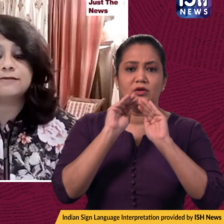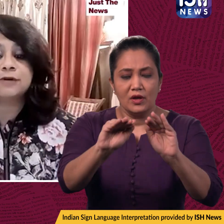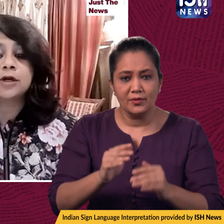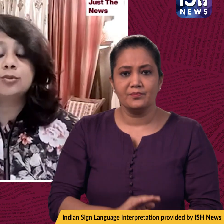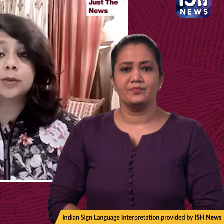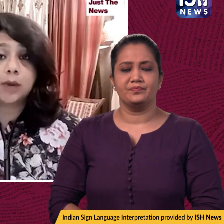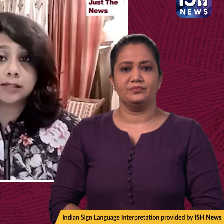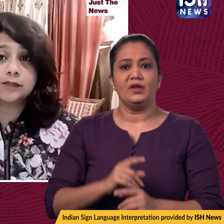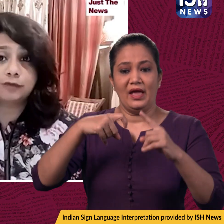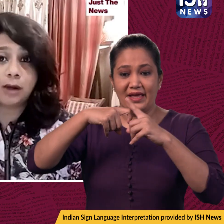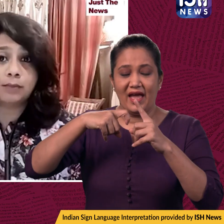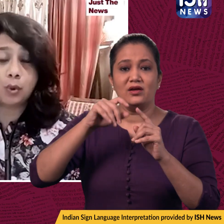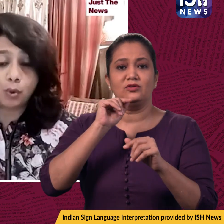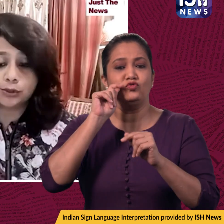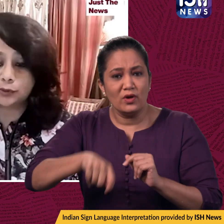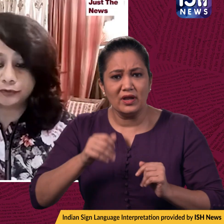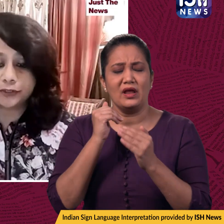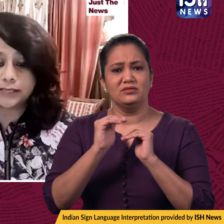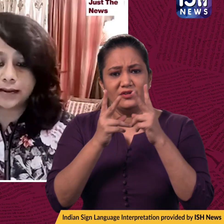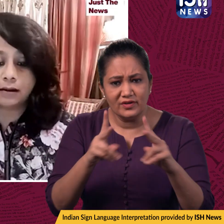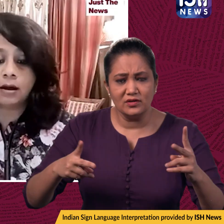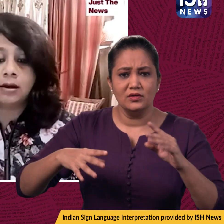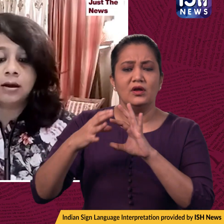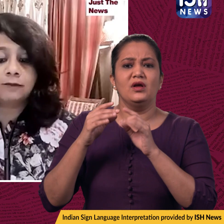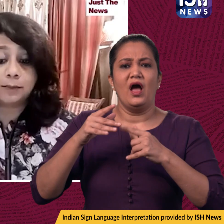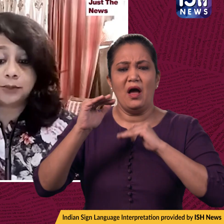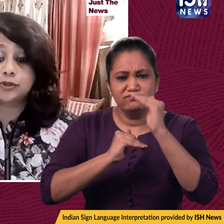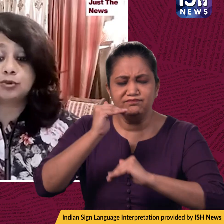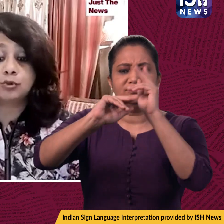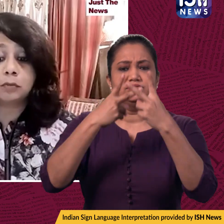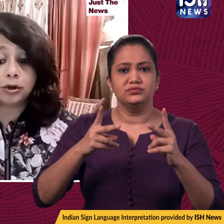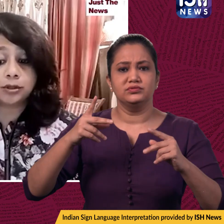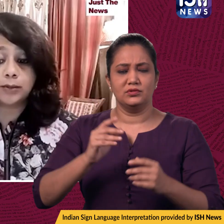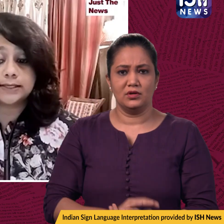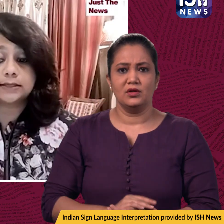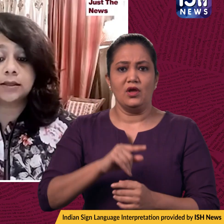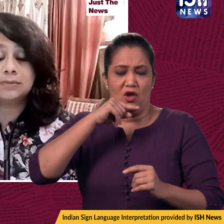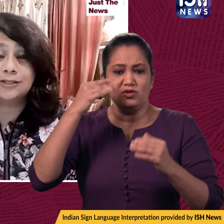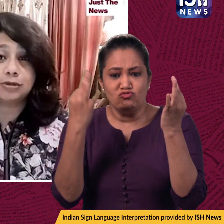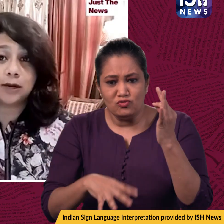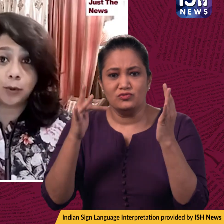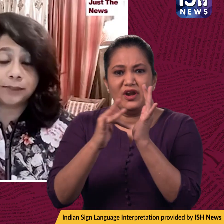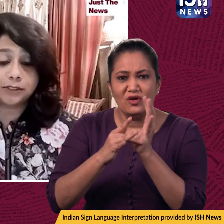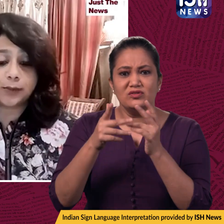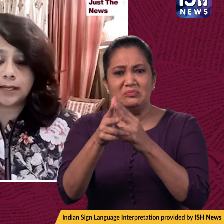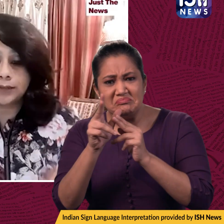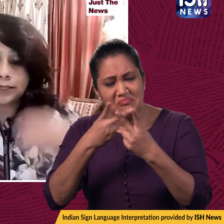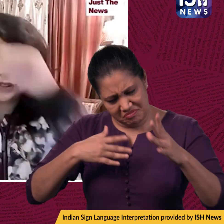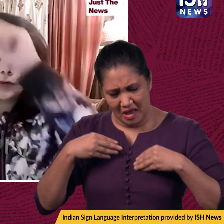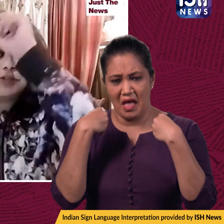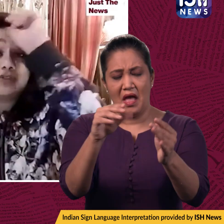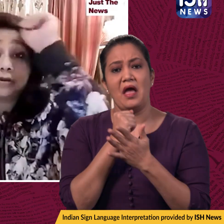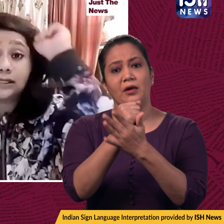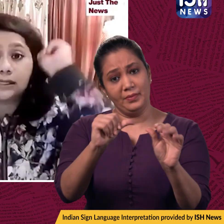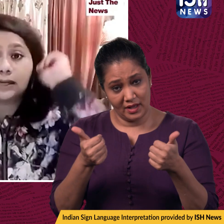helping Kyiv to advance from old Soviet-era weapons to modern Western military equipment as well. Now,